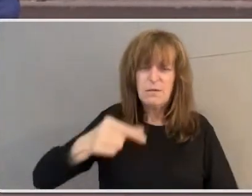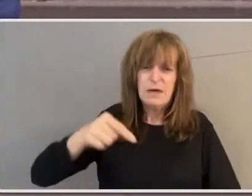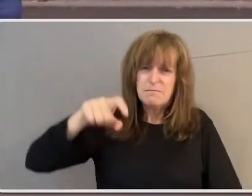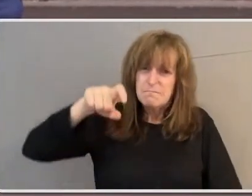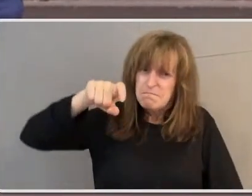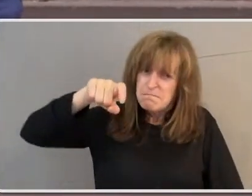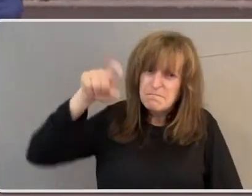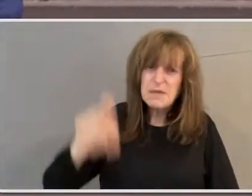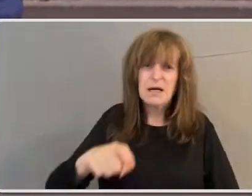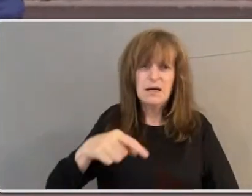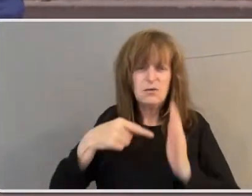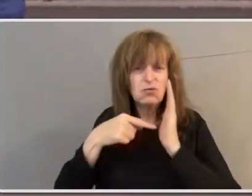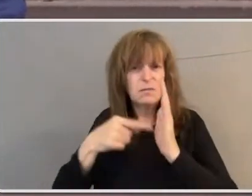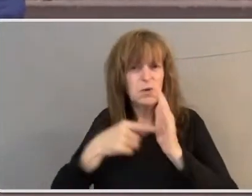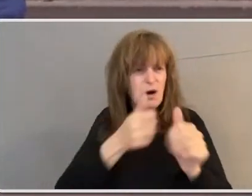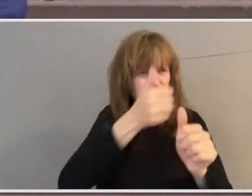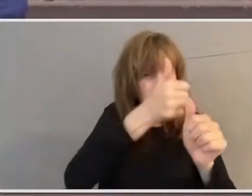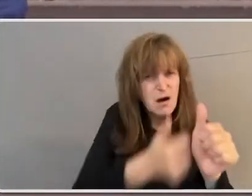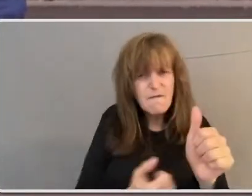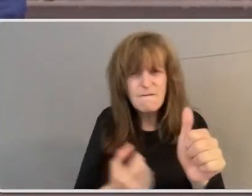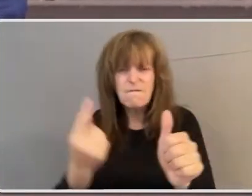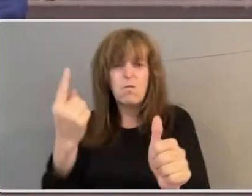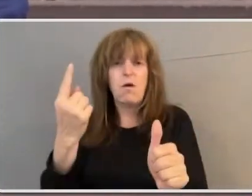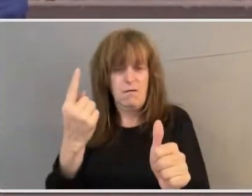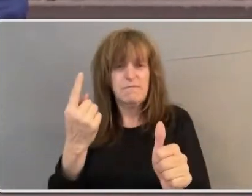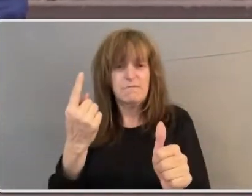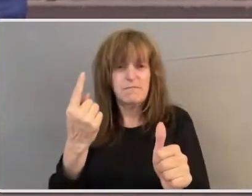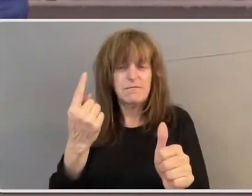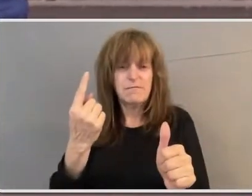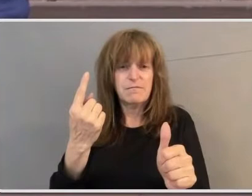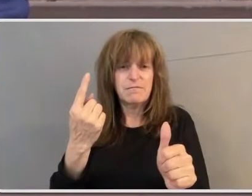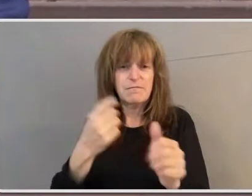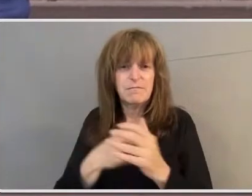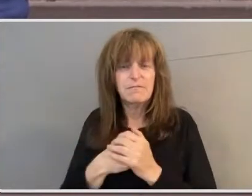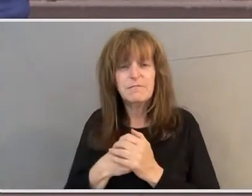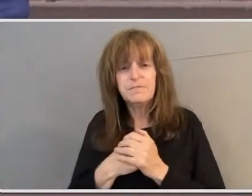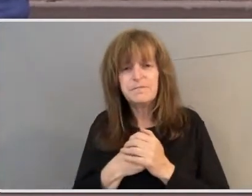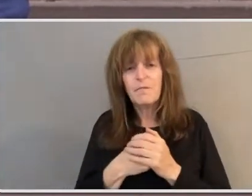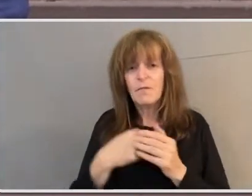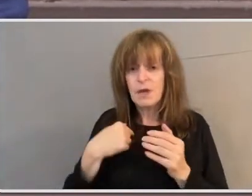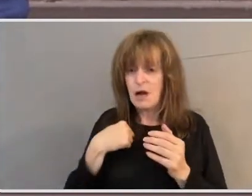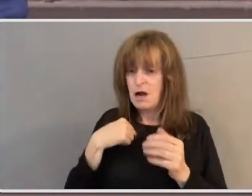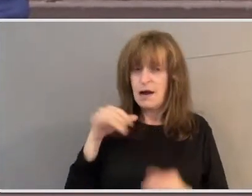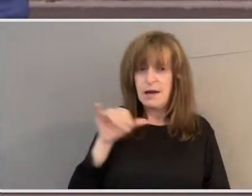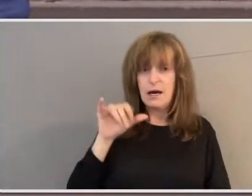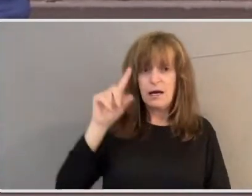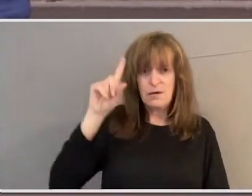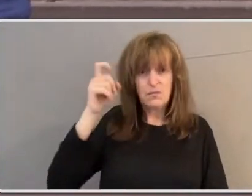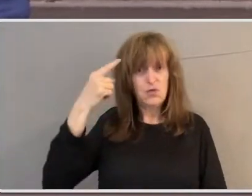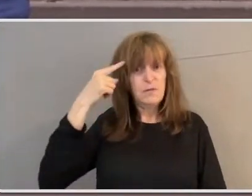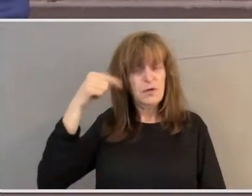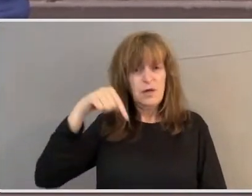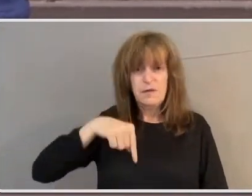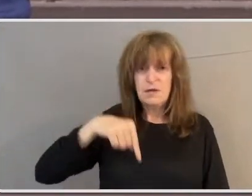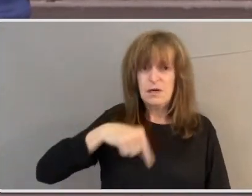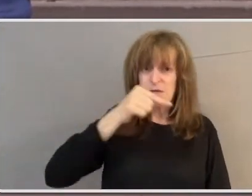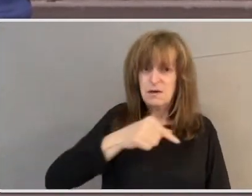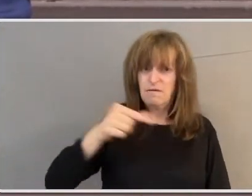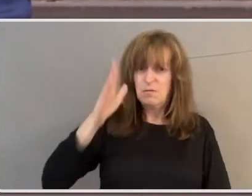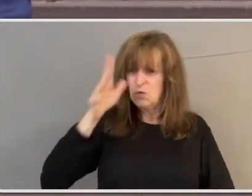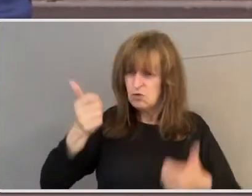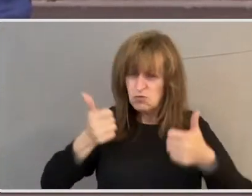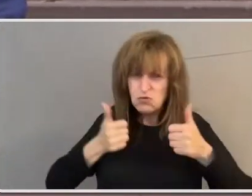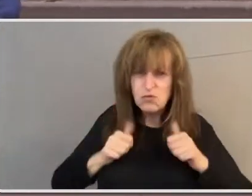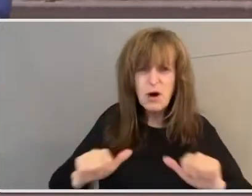And as long as I am Premier, this government will strive every day to represent all of our great